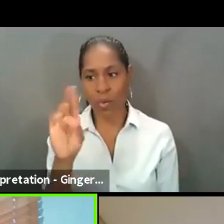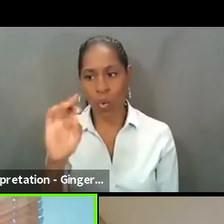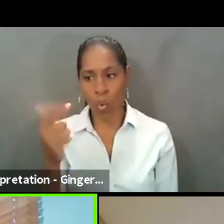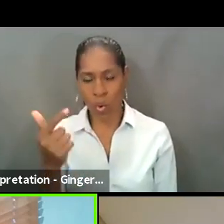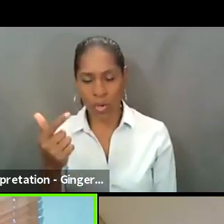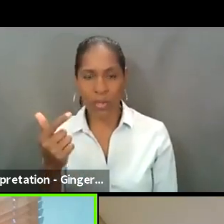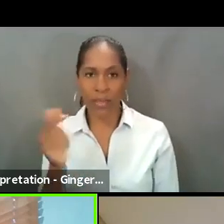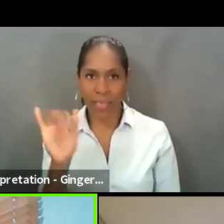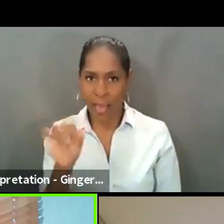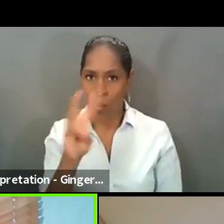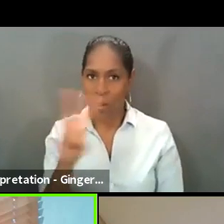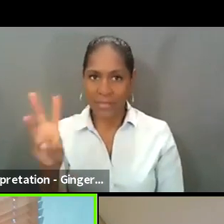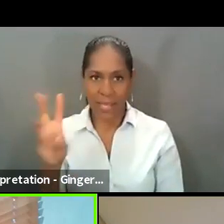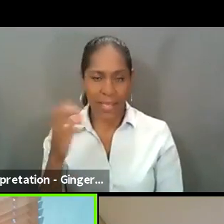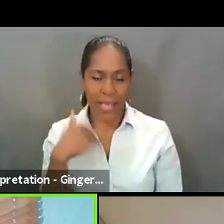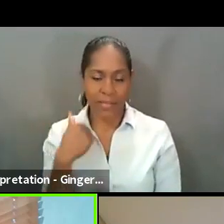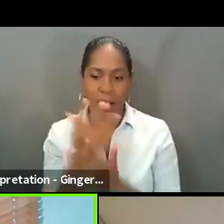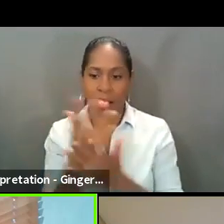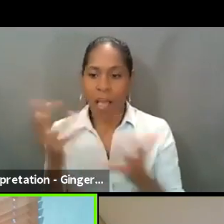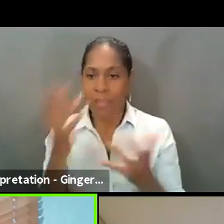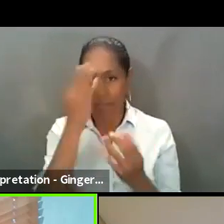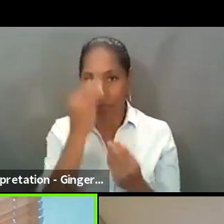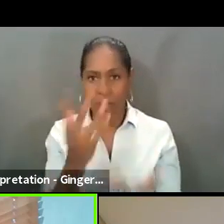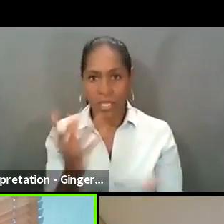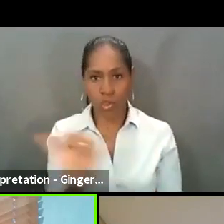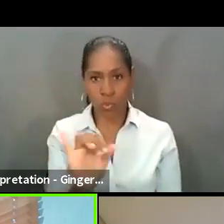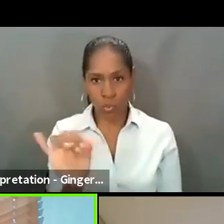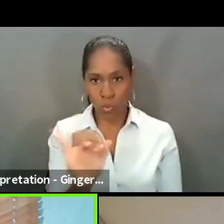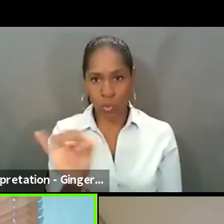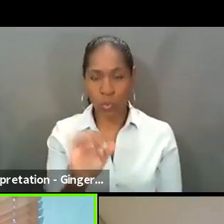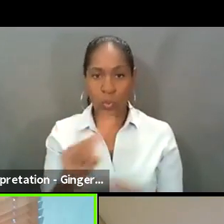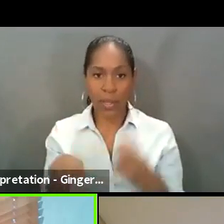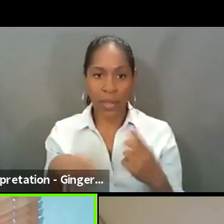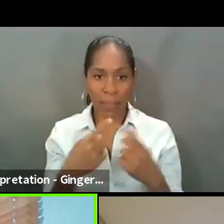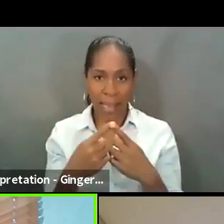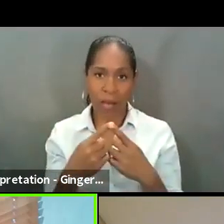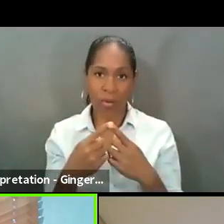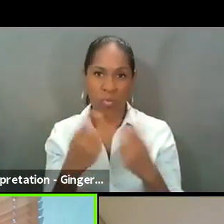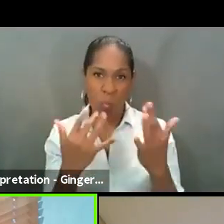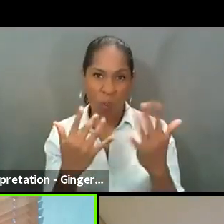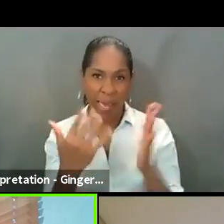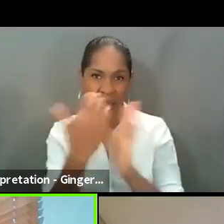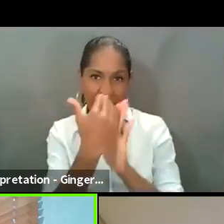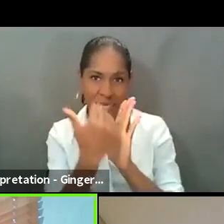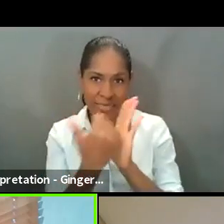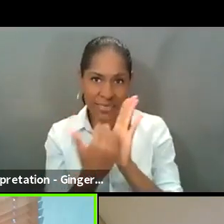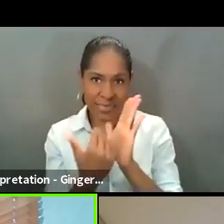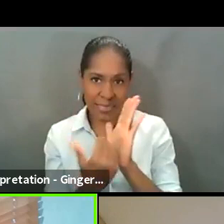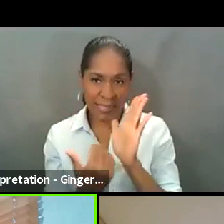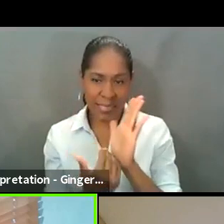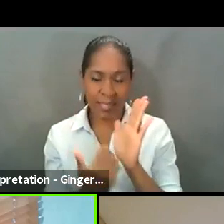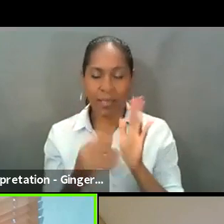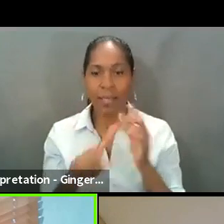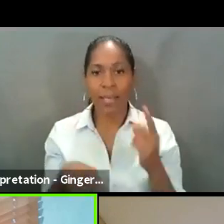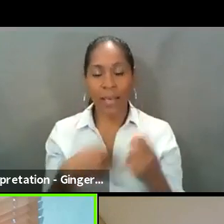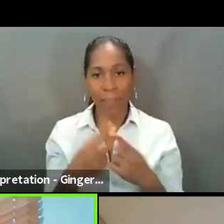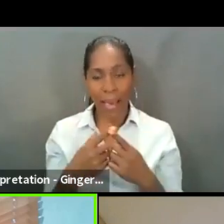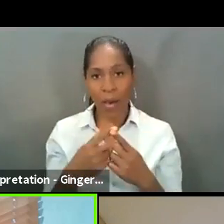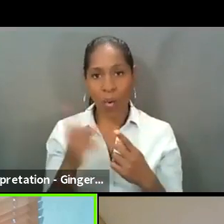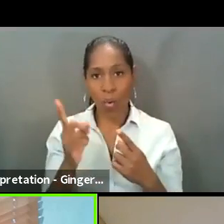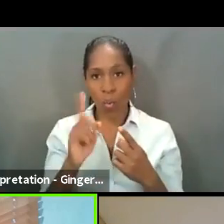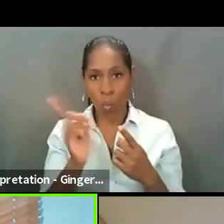of information as well about, the wait list and about where we